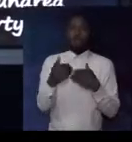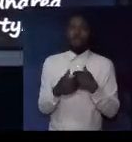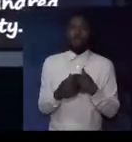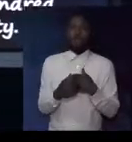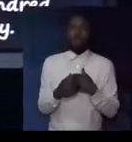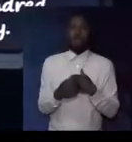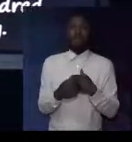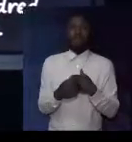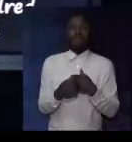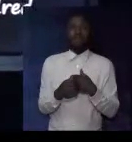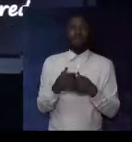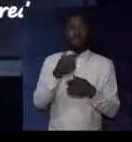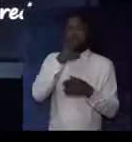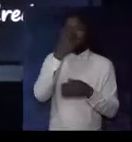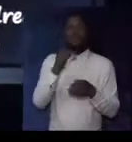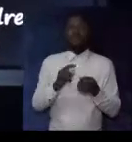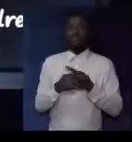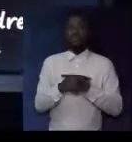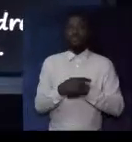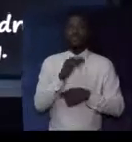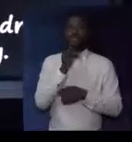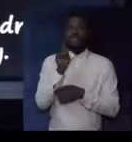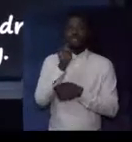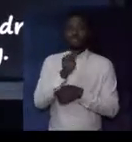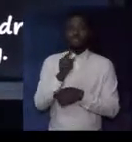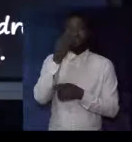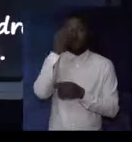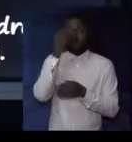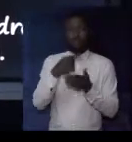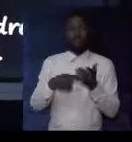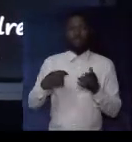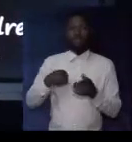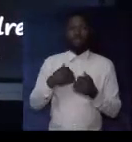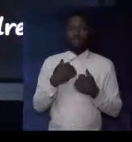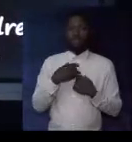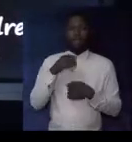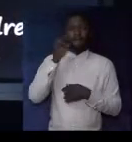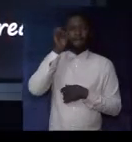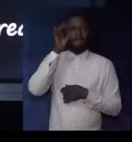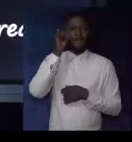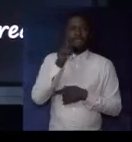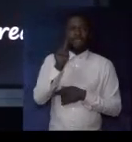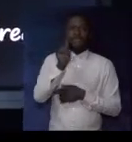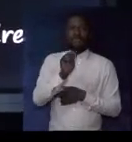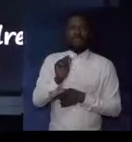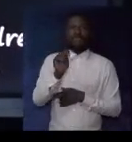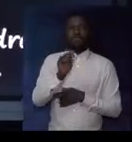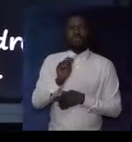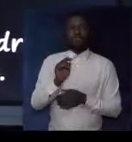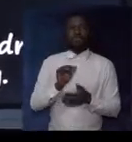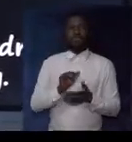back, because today is Tuesday, and you know what we have? We have Magic Tuesday.